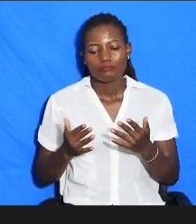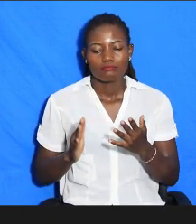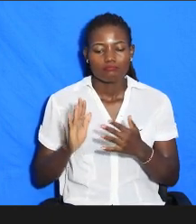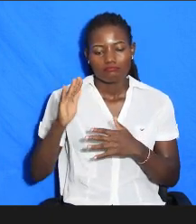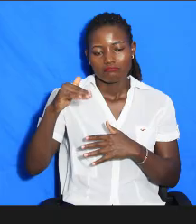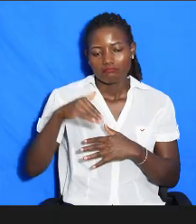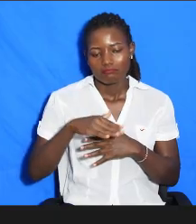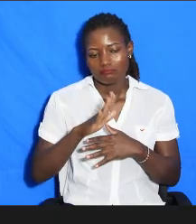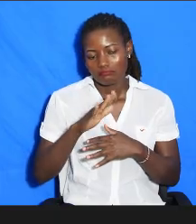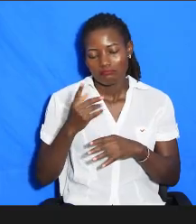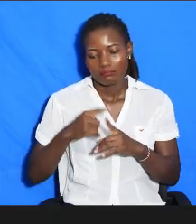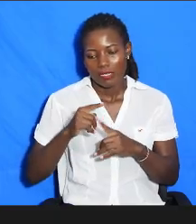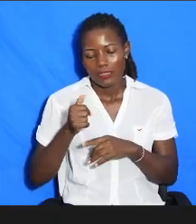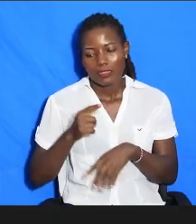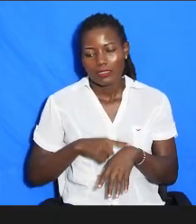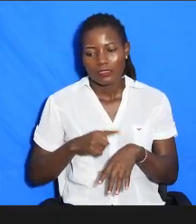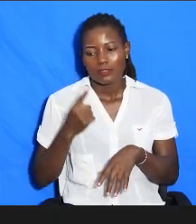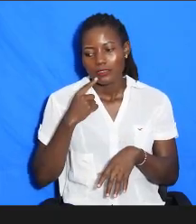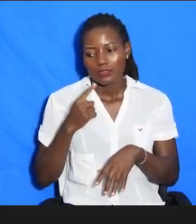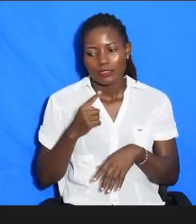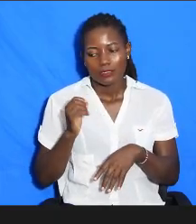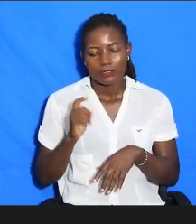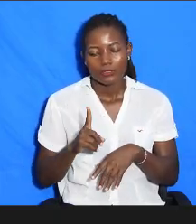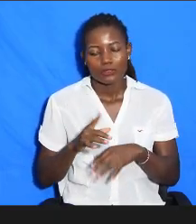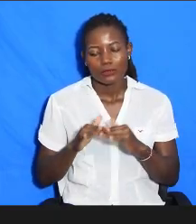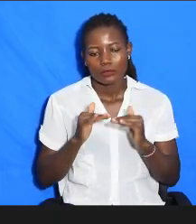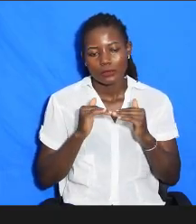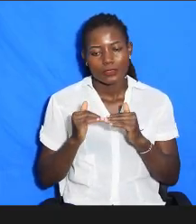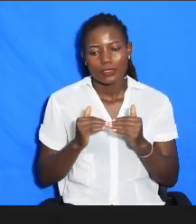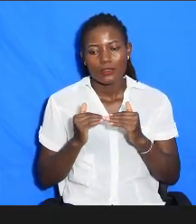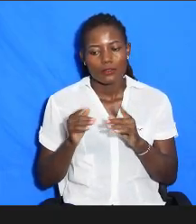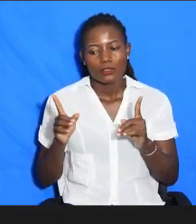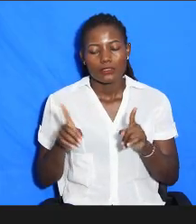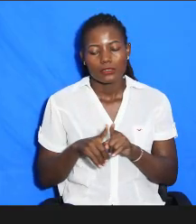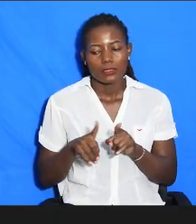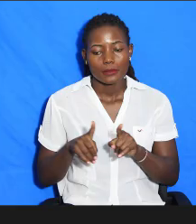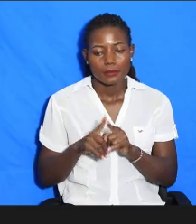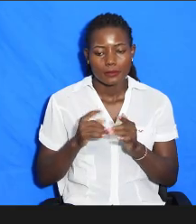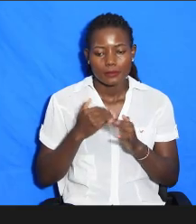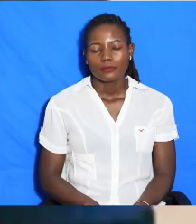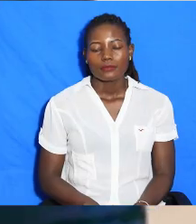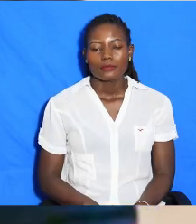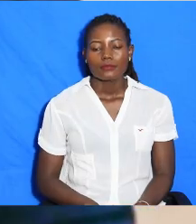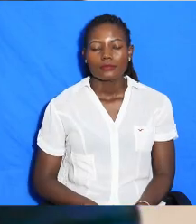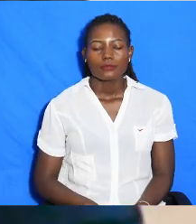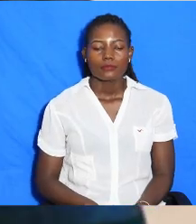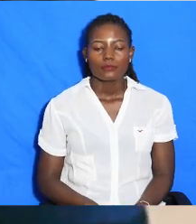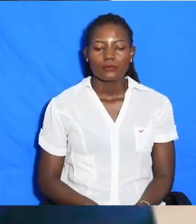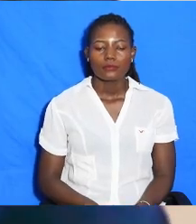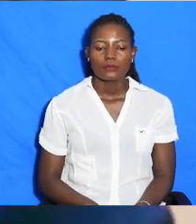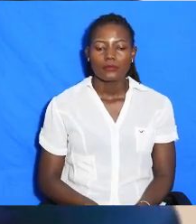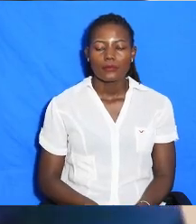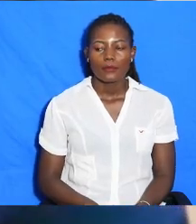how it goes. But there are times where we normally say we need it consistently. So after checking 2 to 3 weeks, oh, Mm.